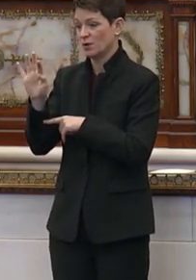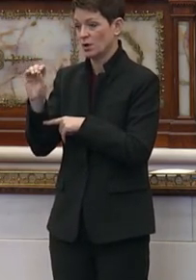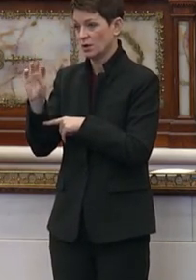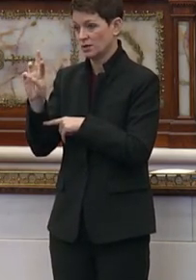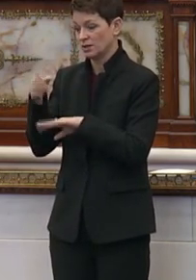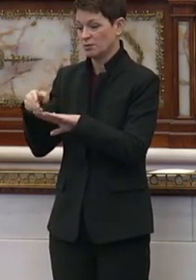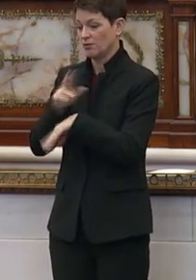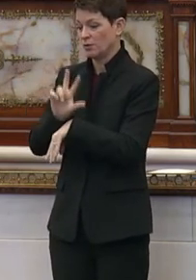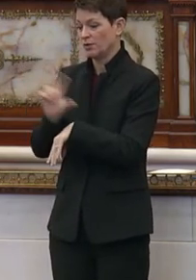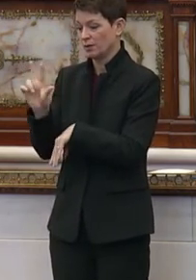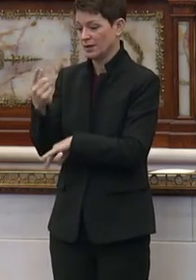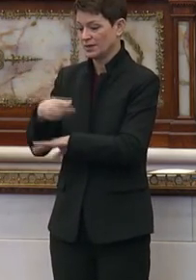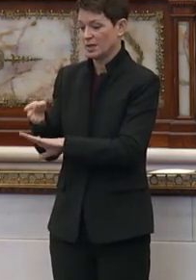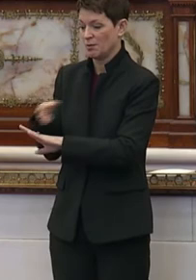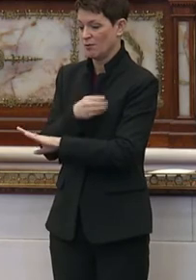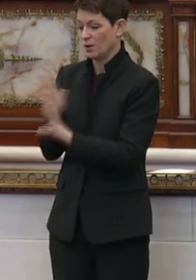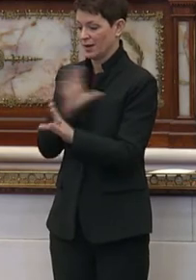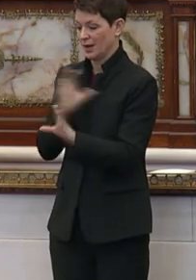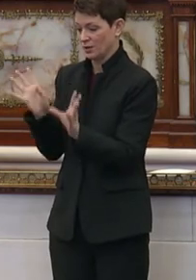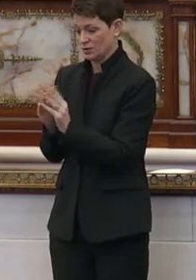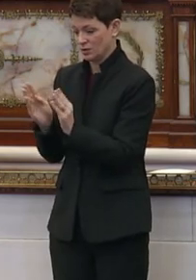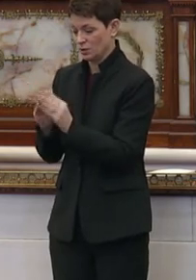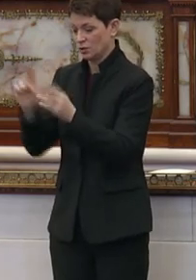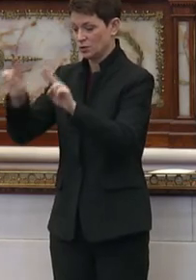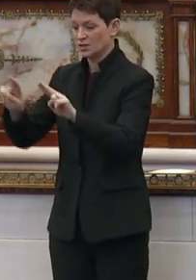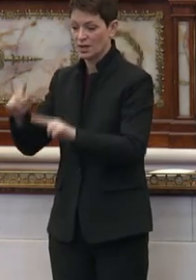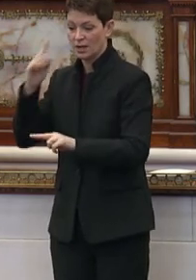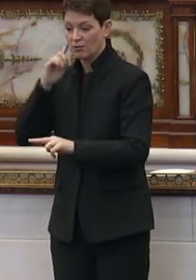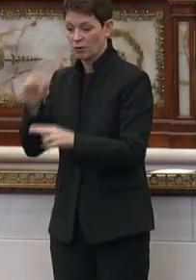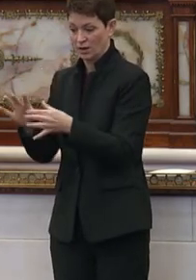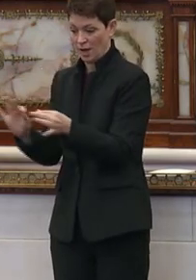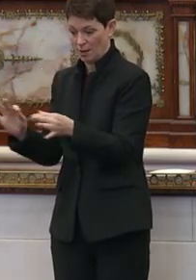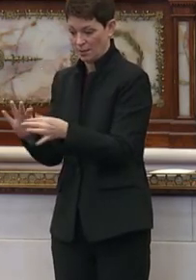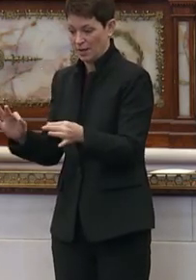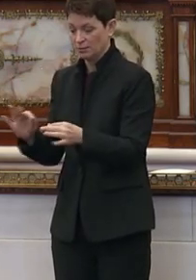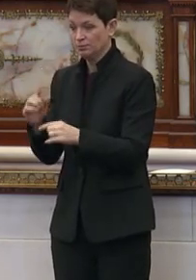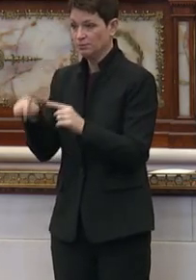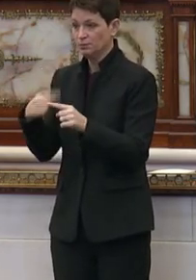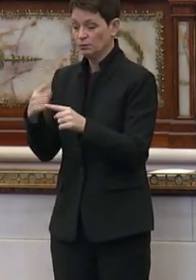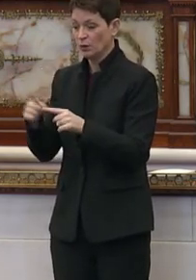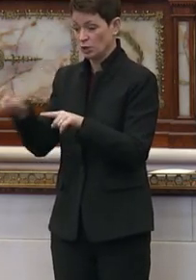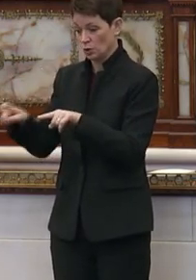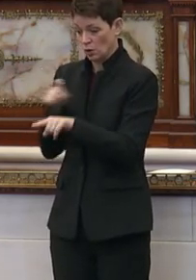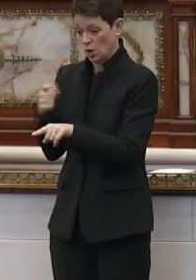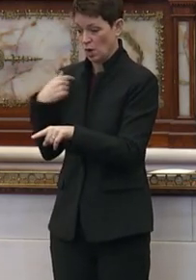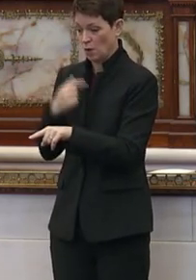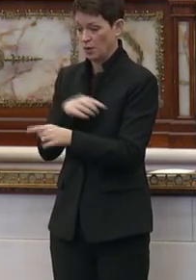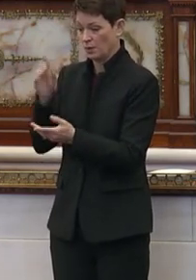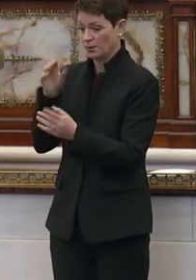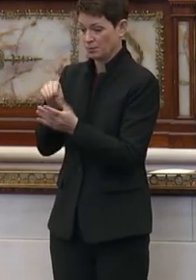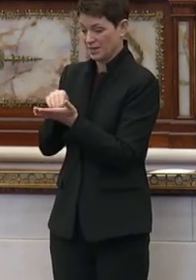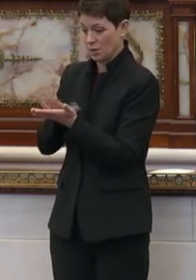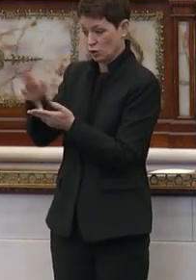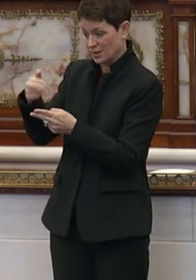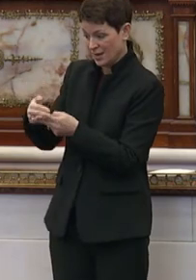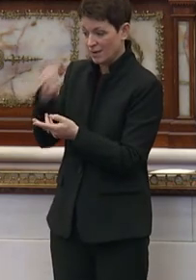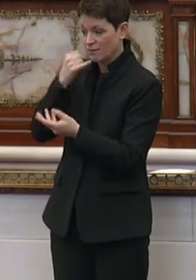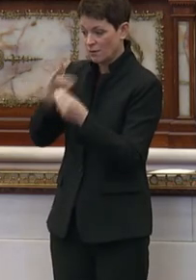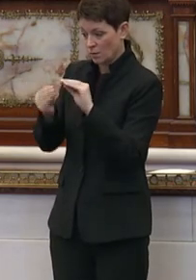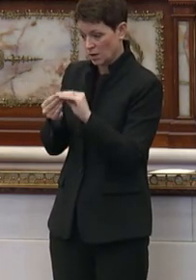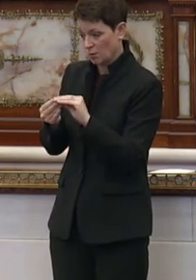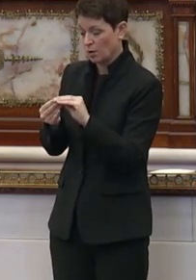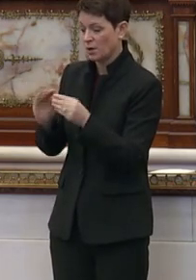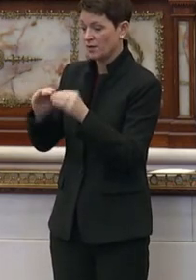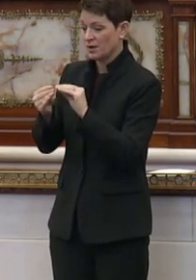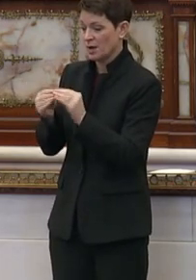215-686-3406 by 3 p.m. the day before the session to sign up for public comment. When you call, we will take your name, your phone number,